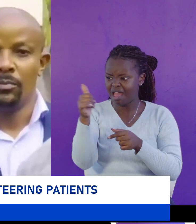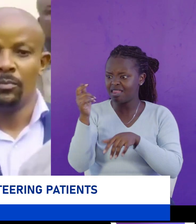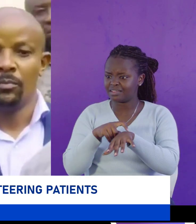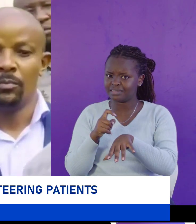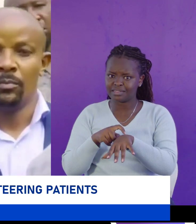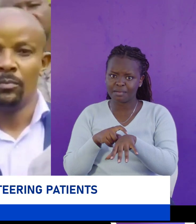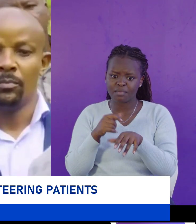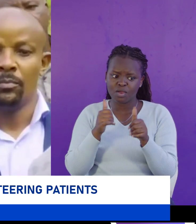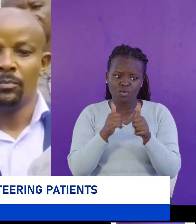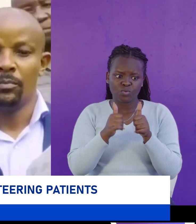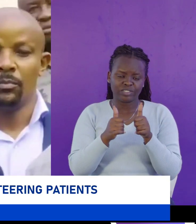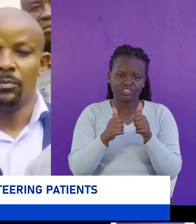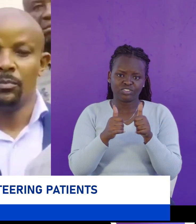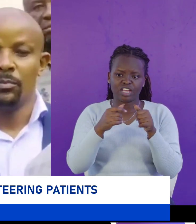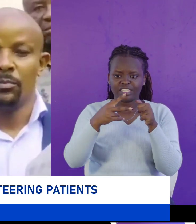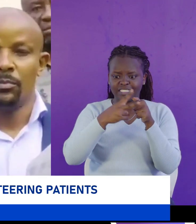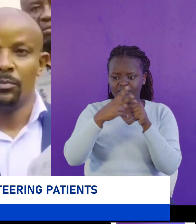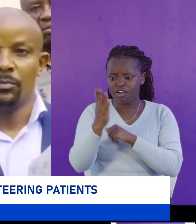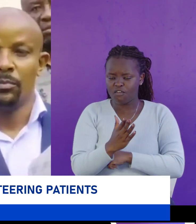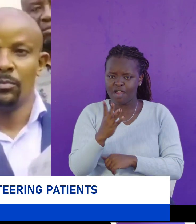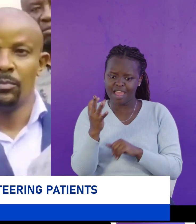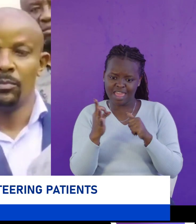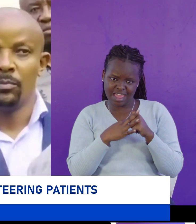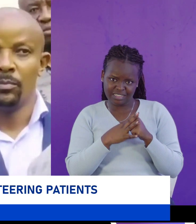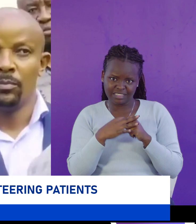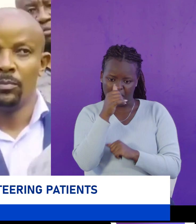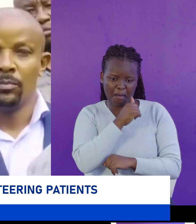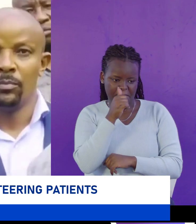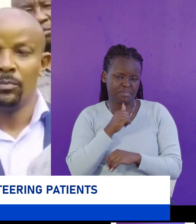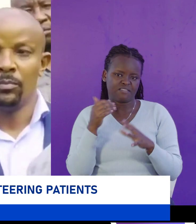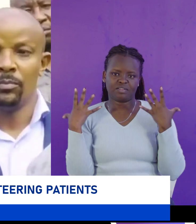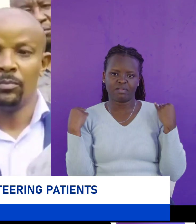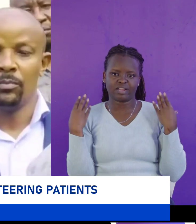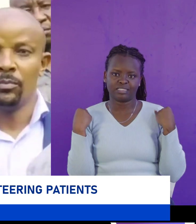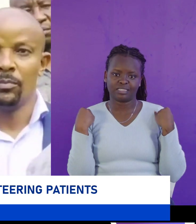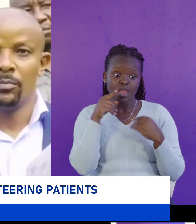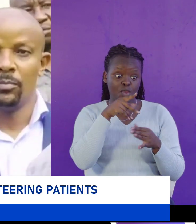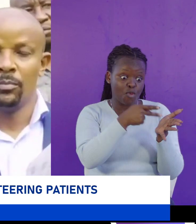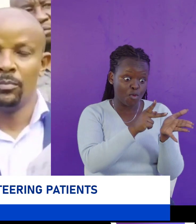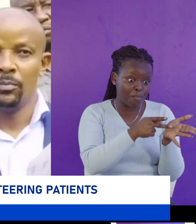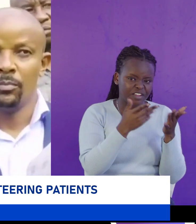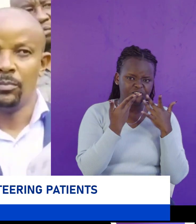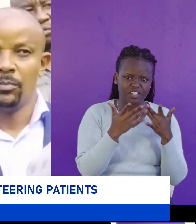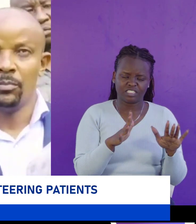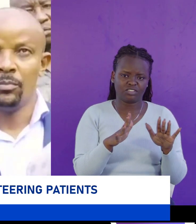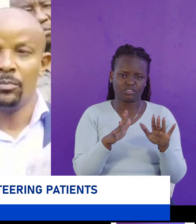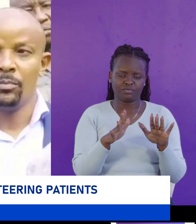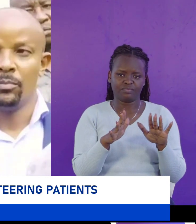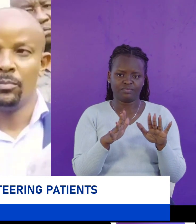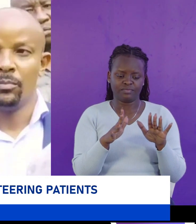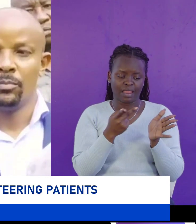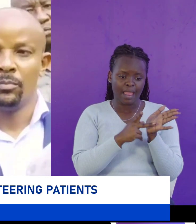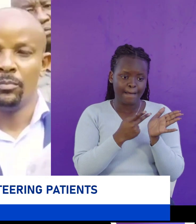which is 7 or 8, is spent in their private practice. Yet you're paid non-practicing allowance. We even pay